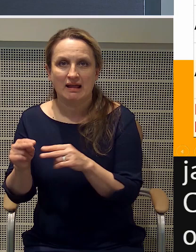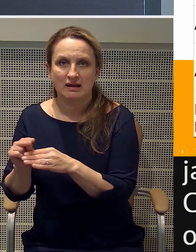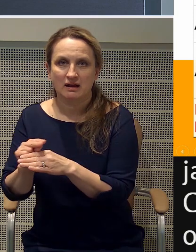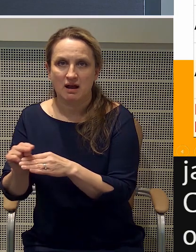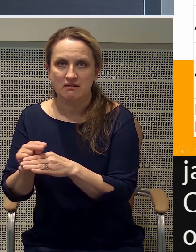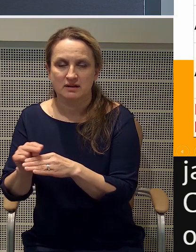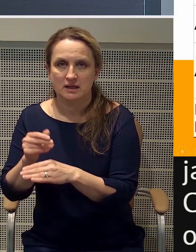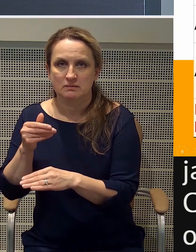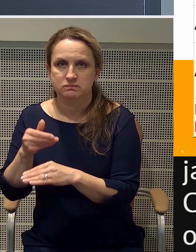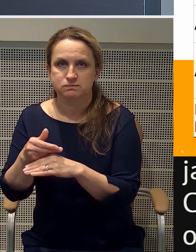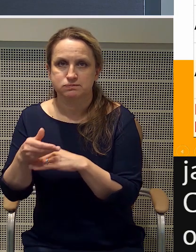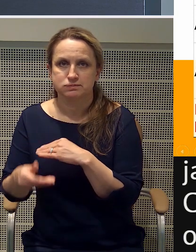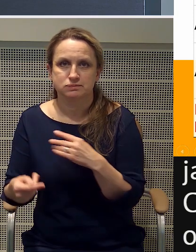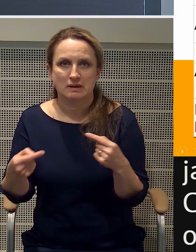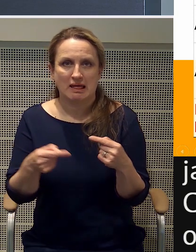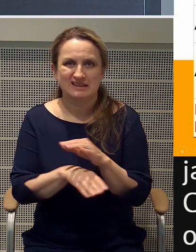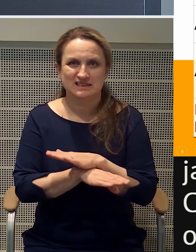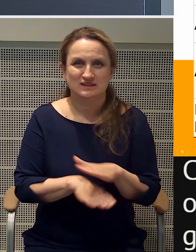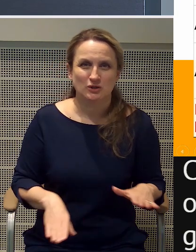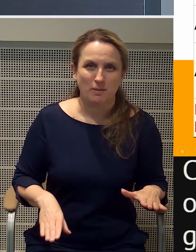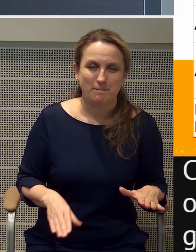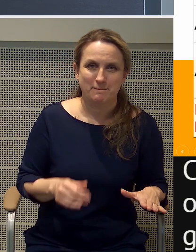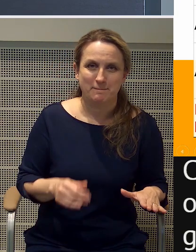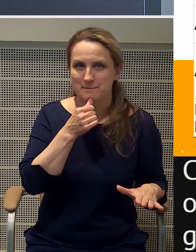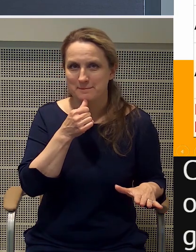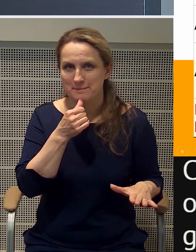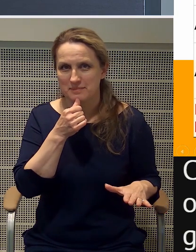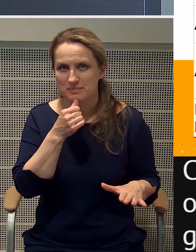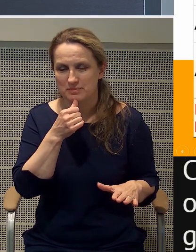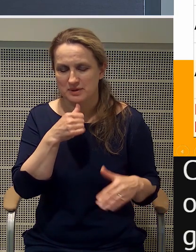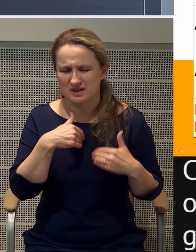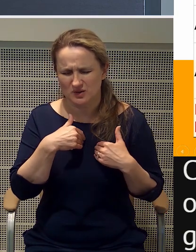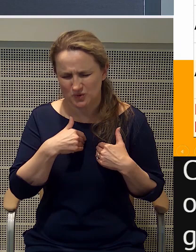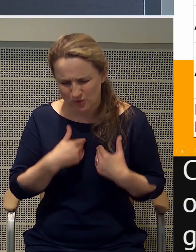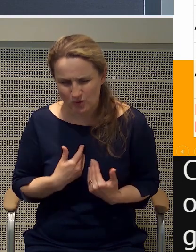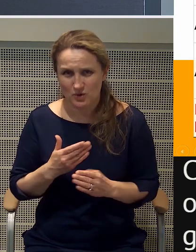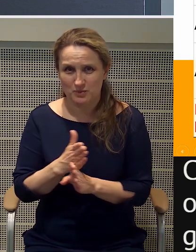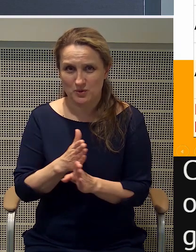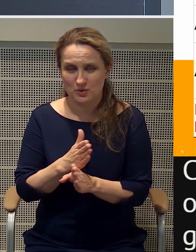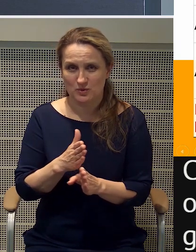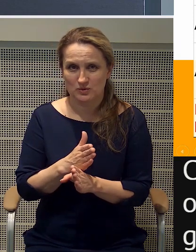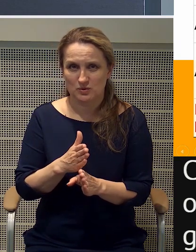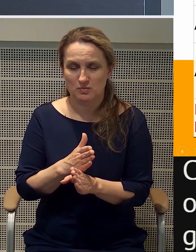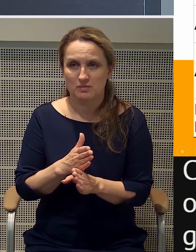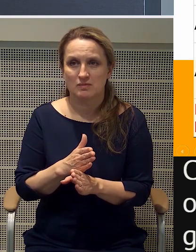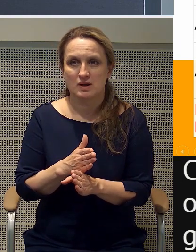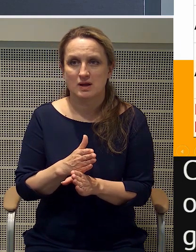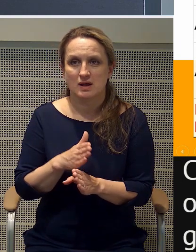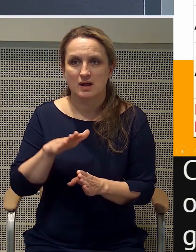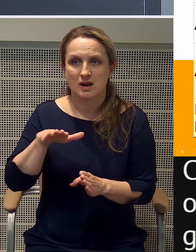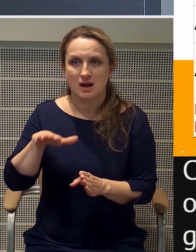had a child with such a late diagnosis that they weren't accepted to the gene